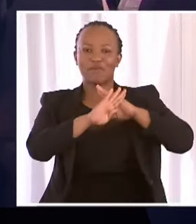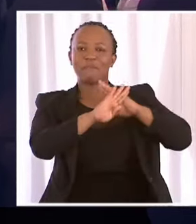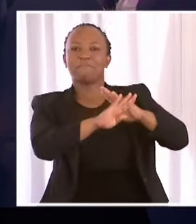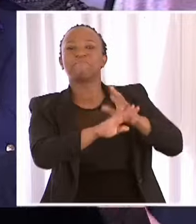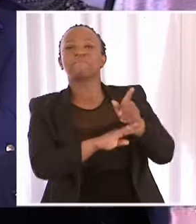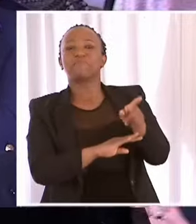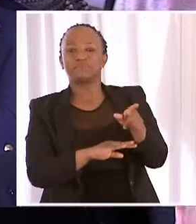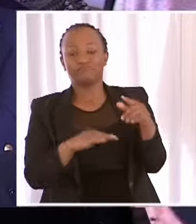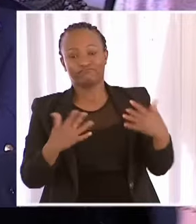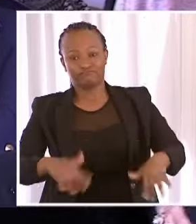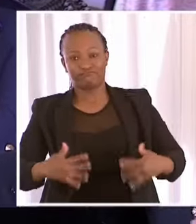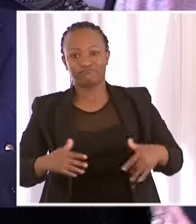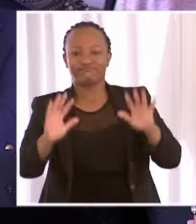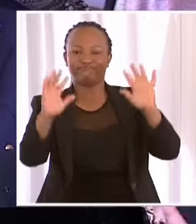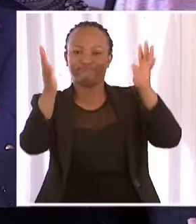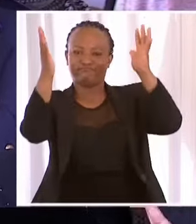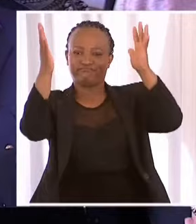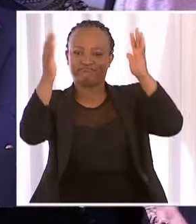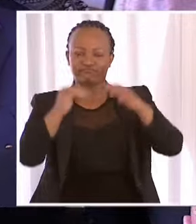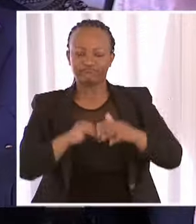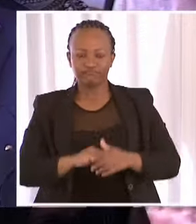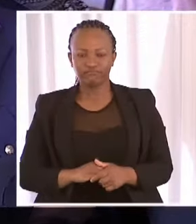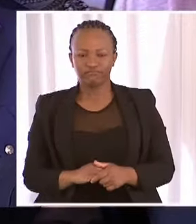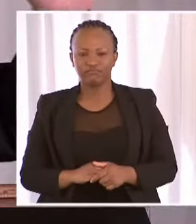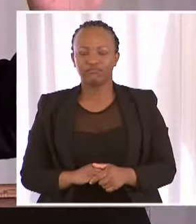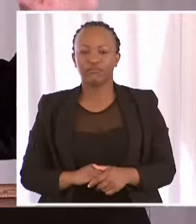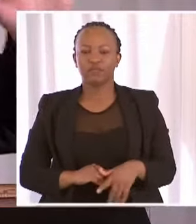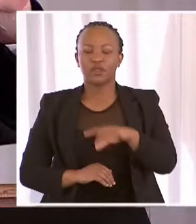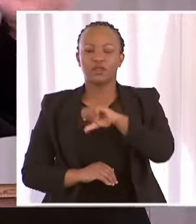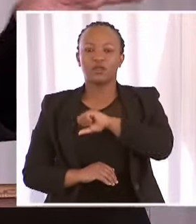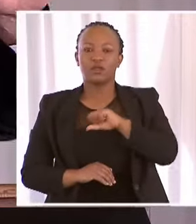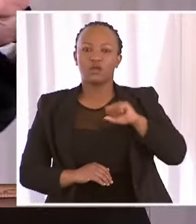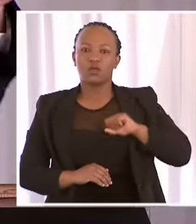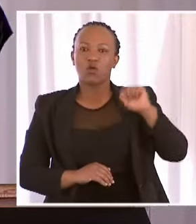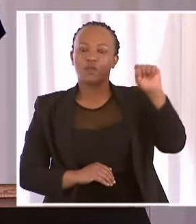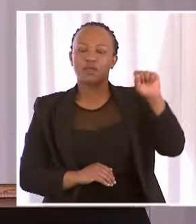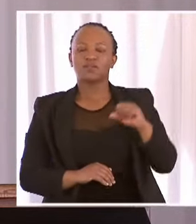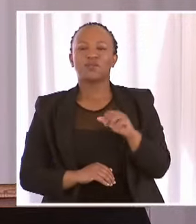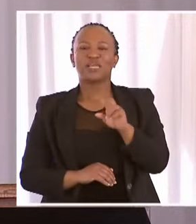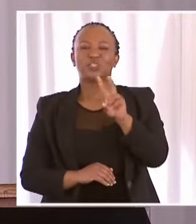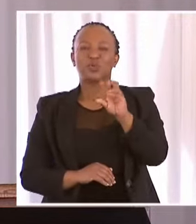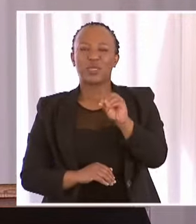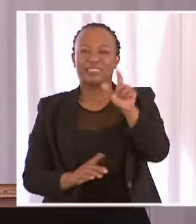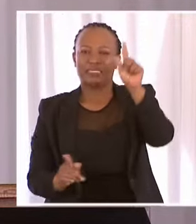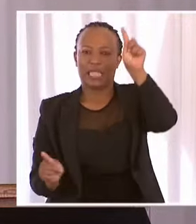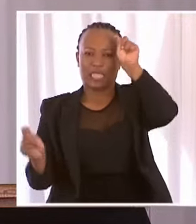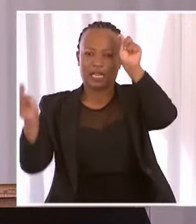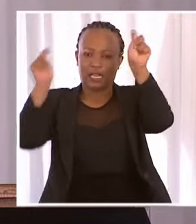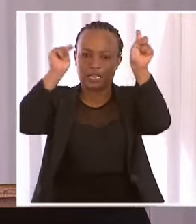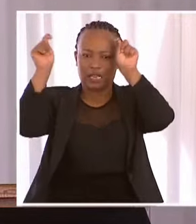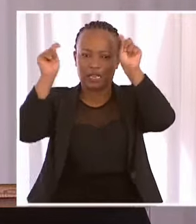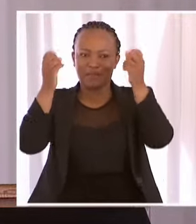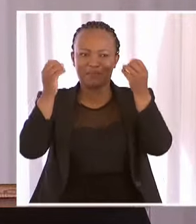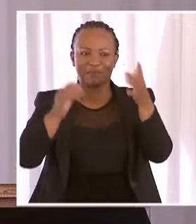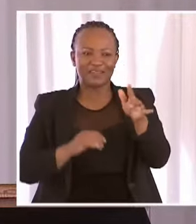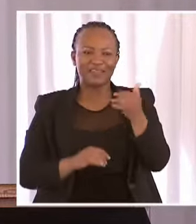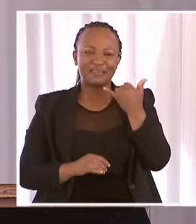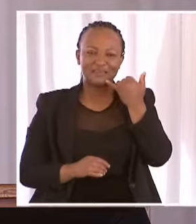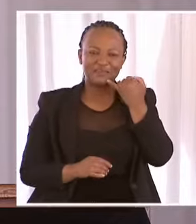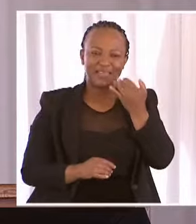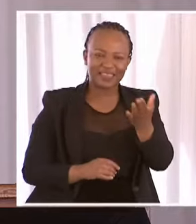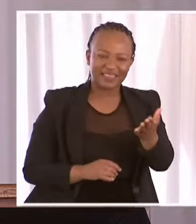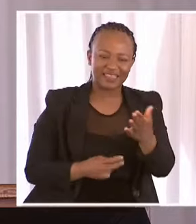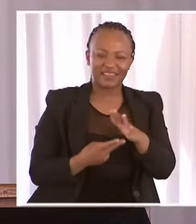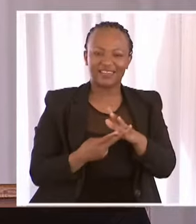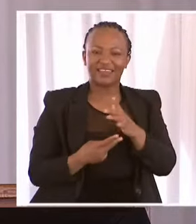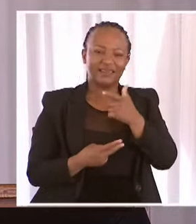So, comrades, another 20 hats that I could speak of, Comrade Tabo, Comrade Cyril and Halima